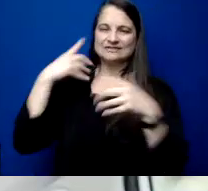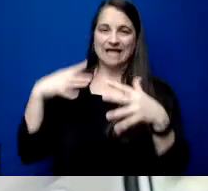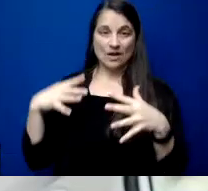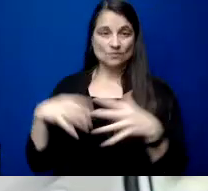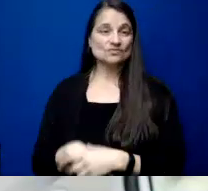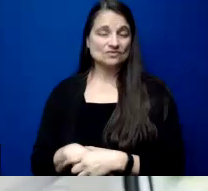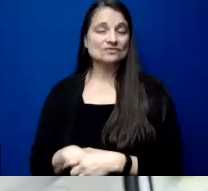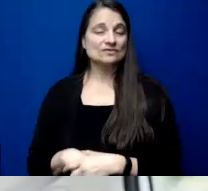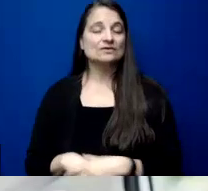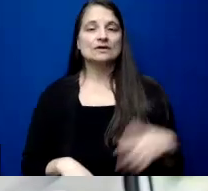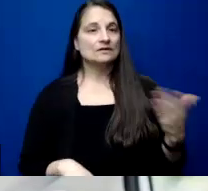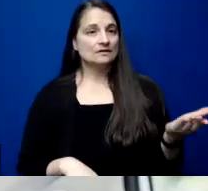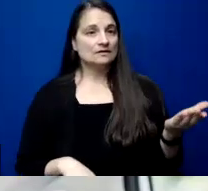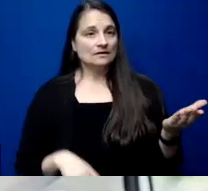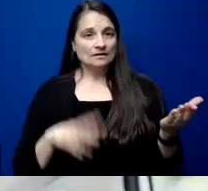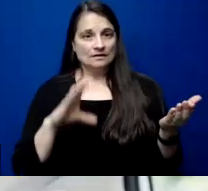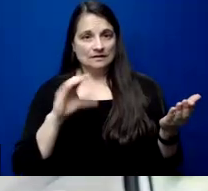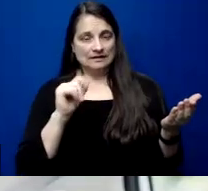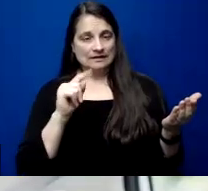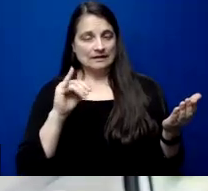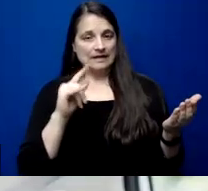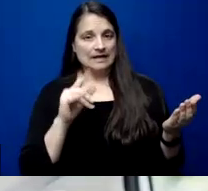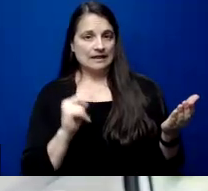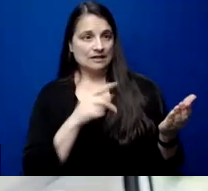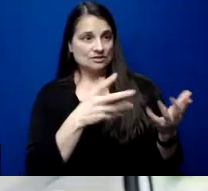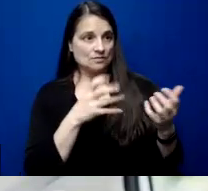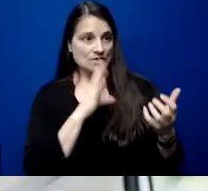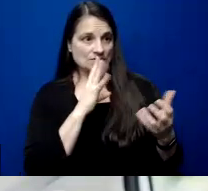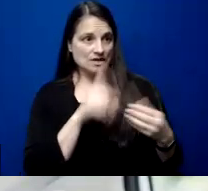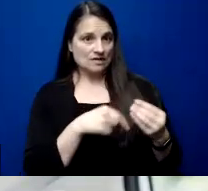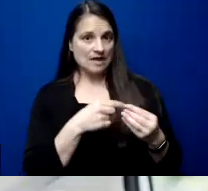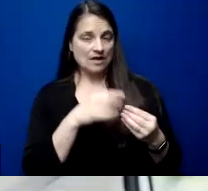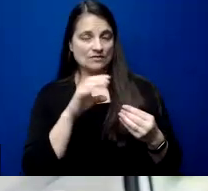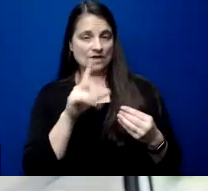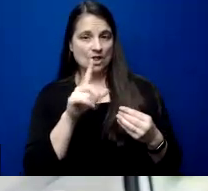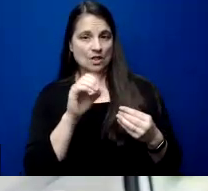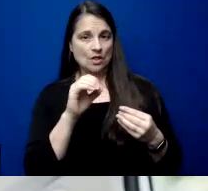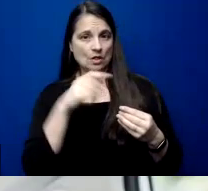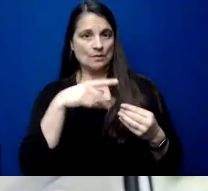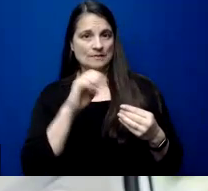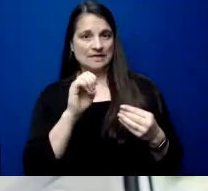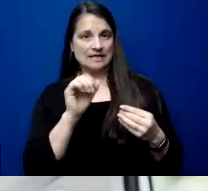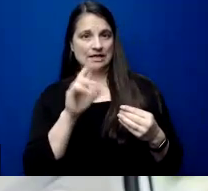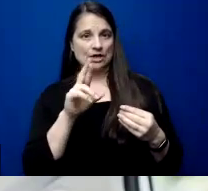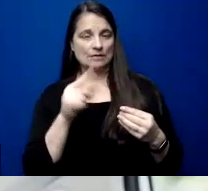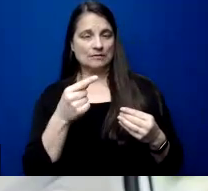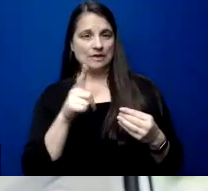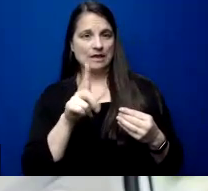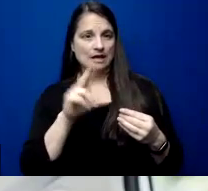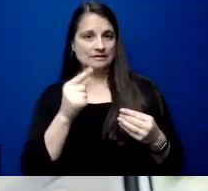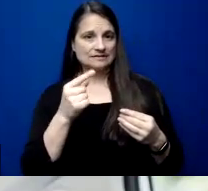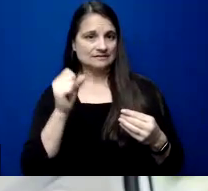Caitlin, did you have anything to add? I know you like your loop earplugs. Want to talk about those? Yeah, there are a variety of